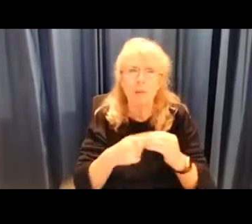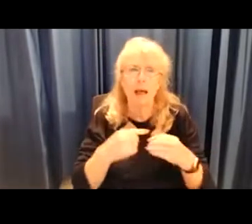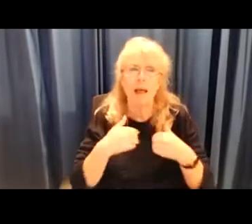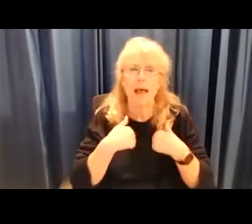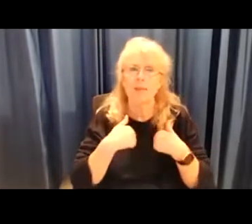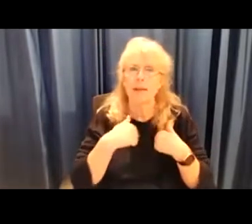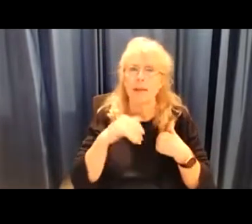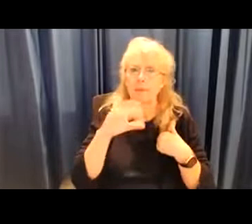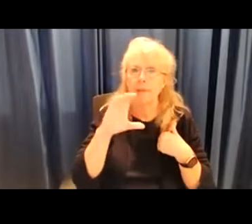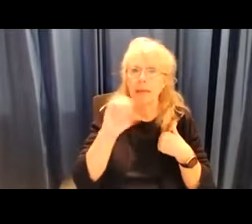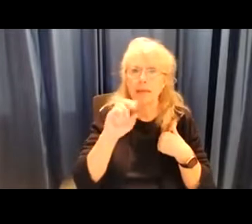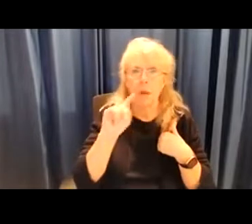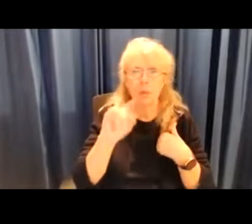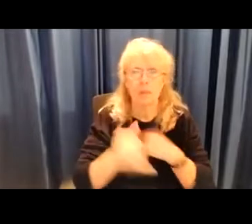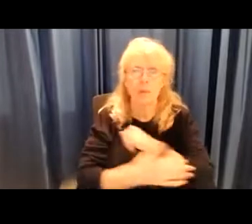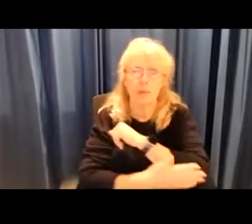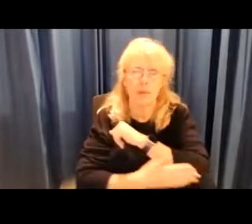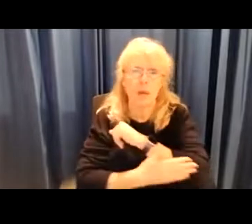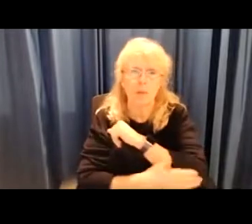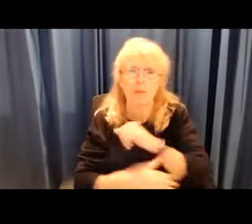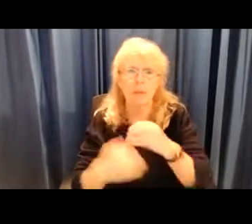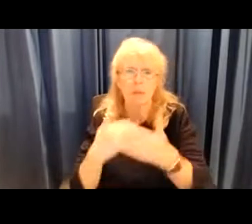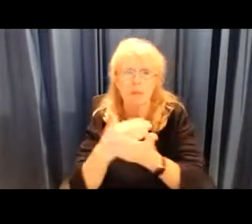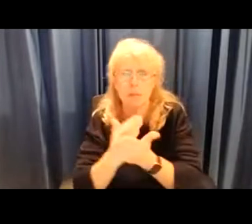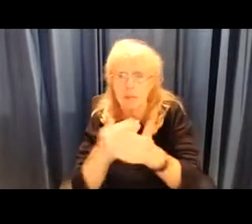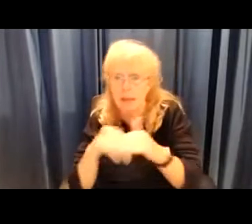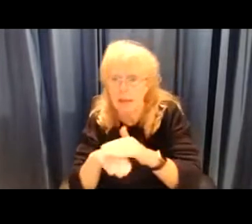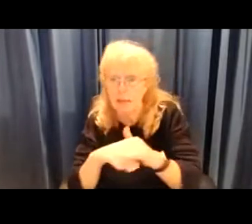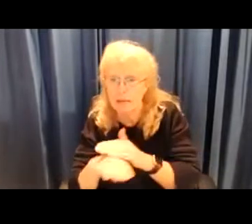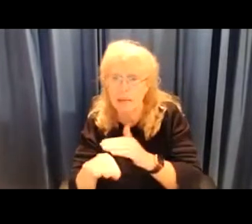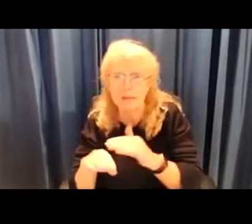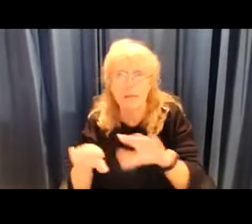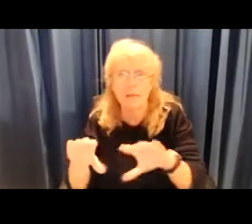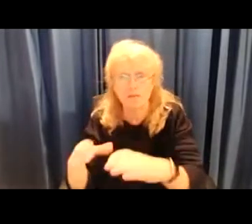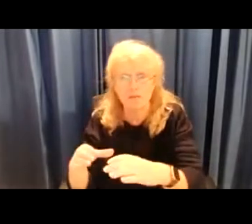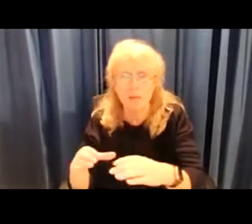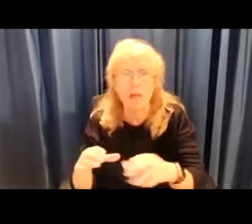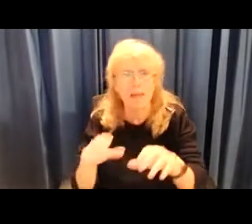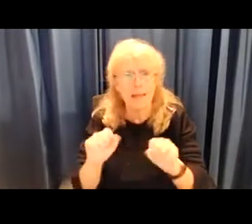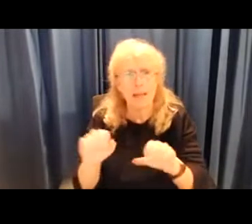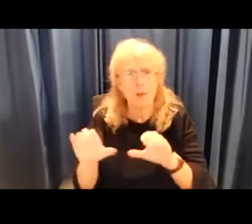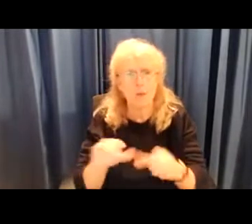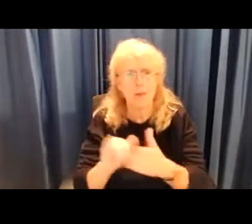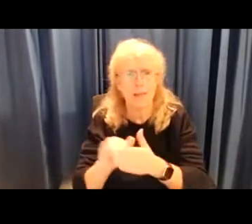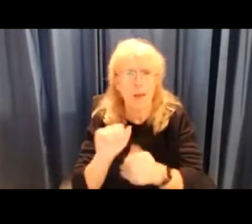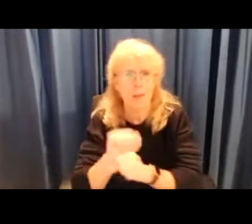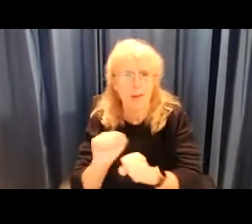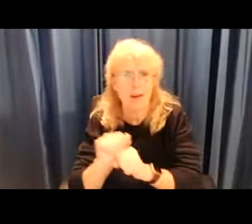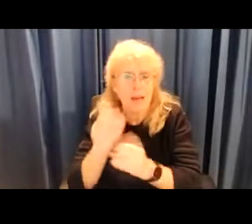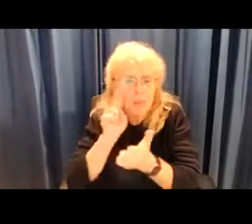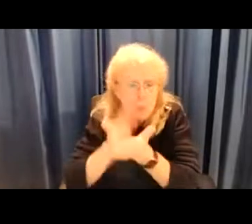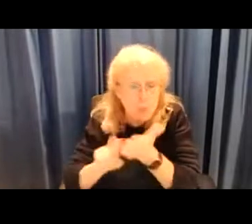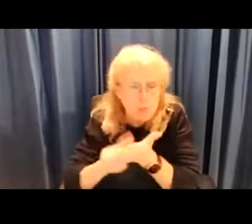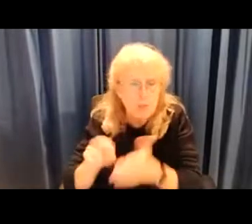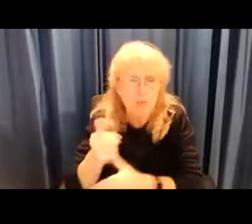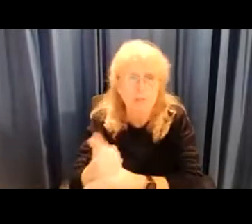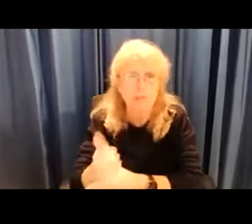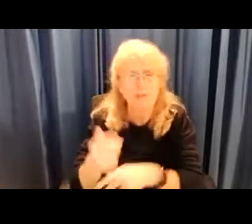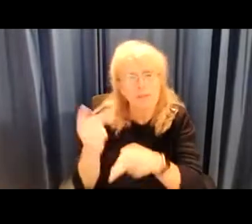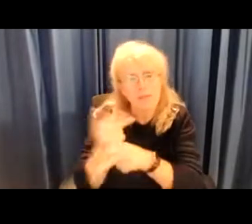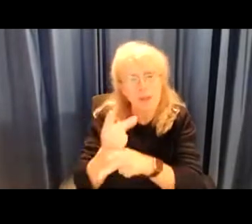task force, they could be doing some of that work and researching those things, and then also figuring out how that fits into the